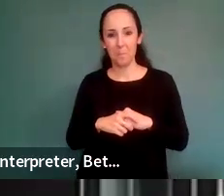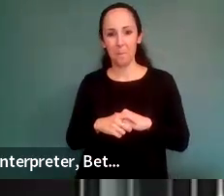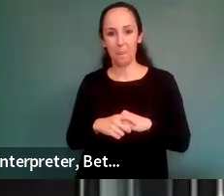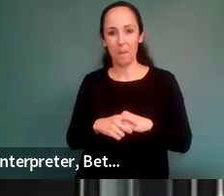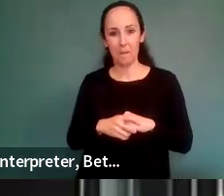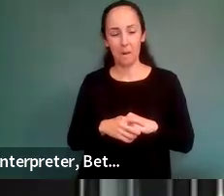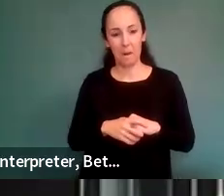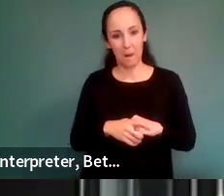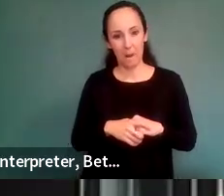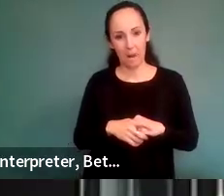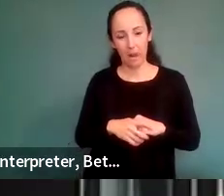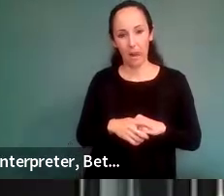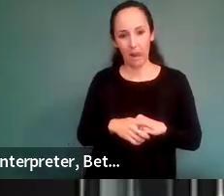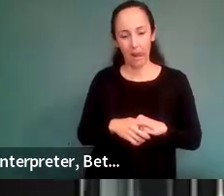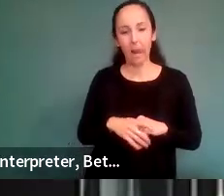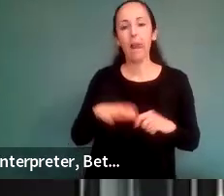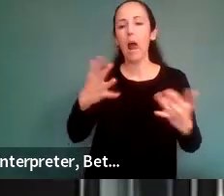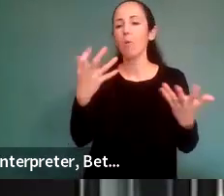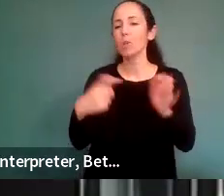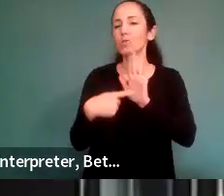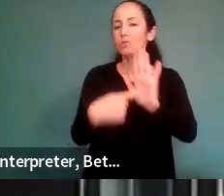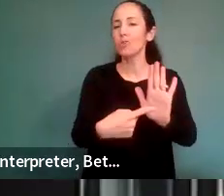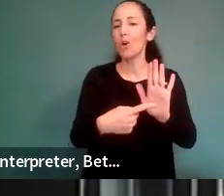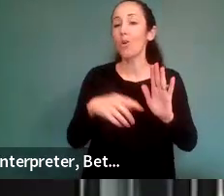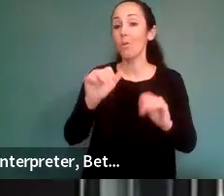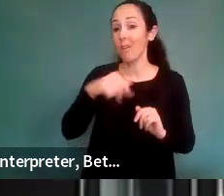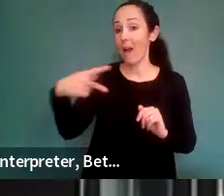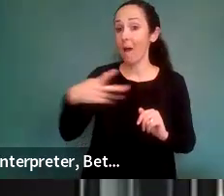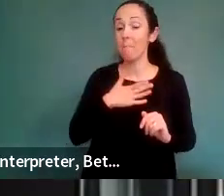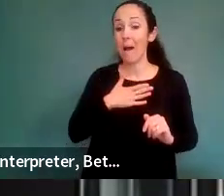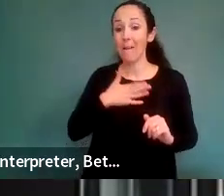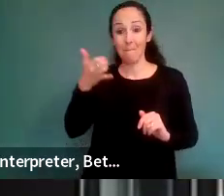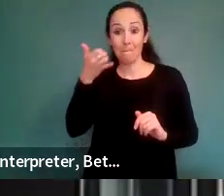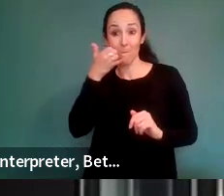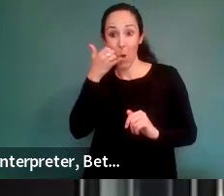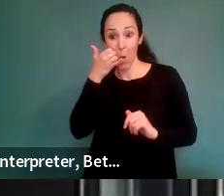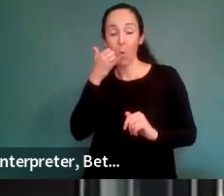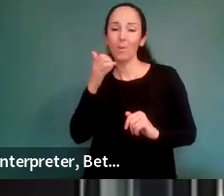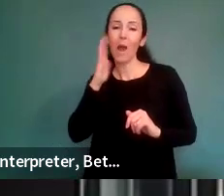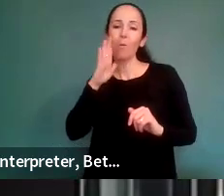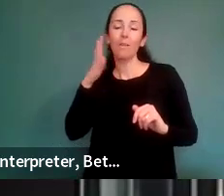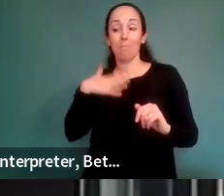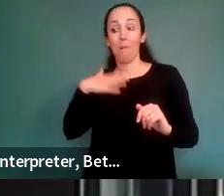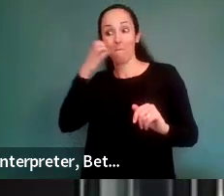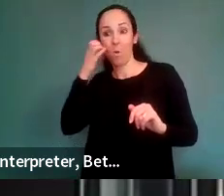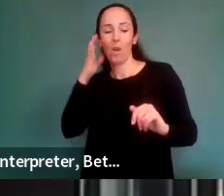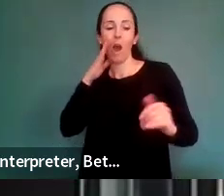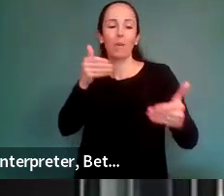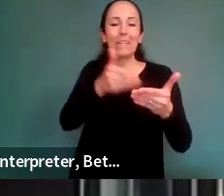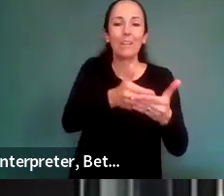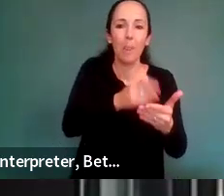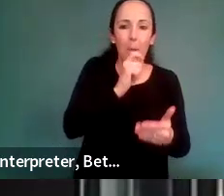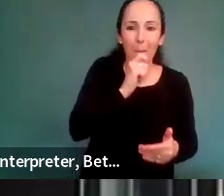the apps on my phone by holding it up to the microphone. So. The first app